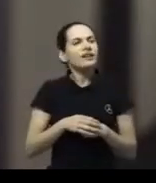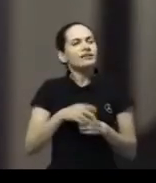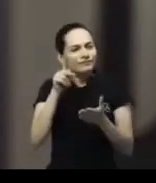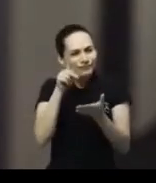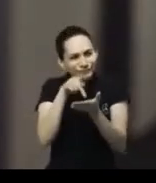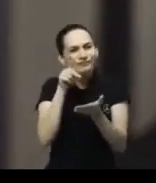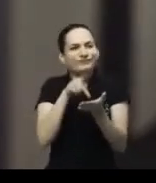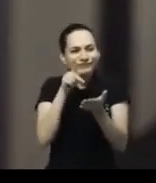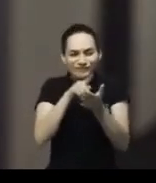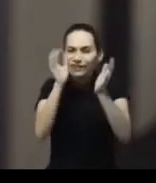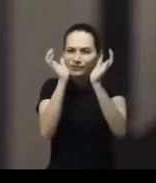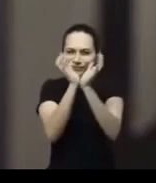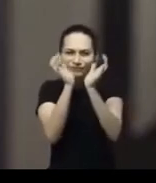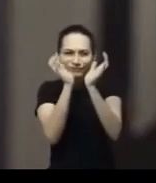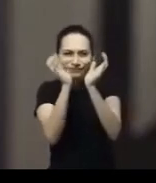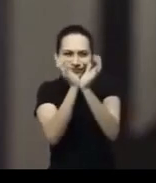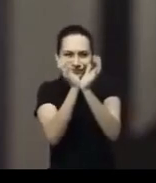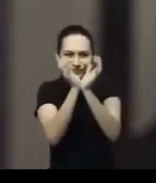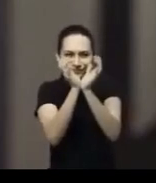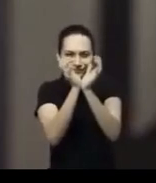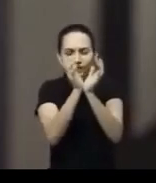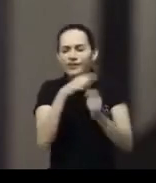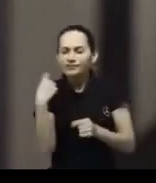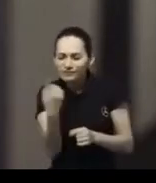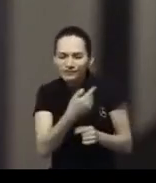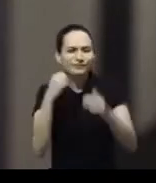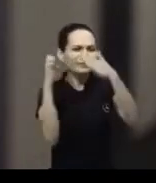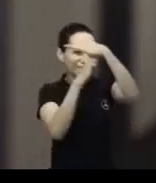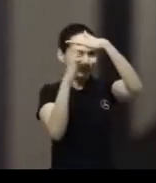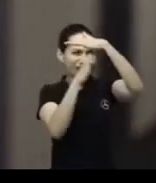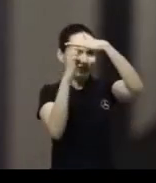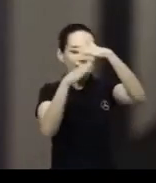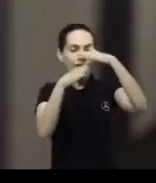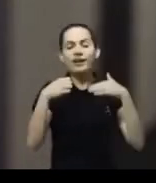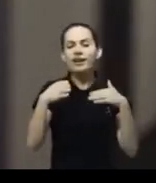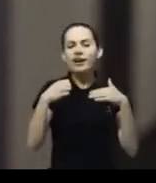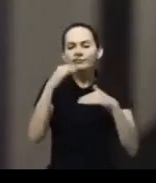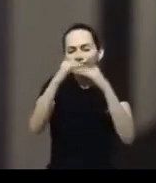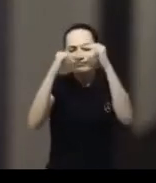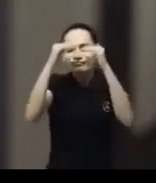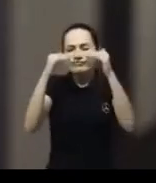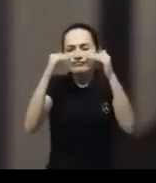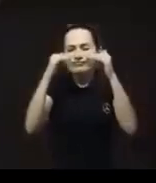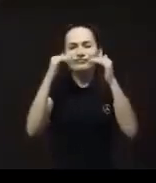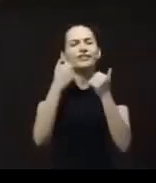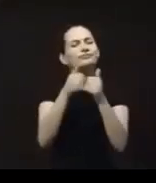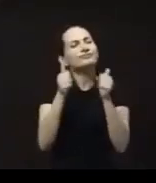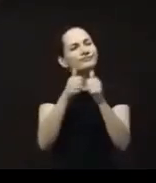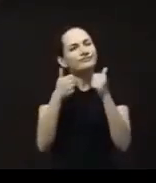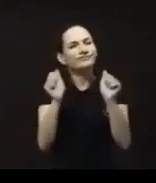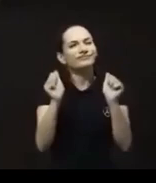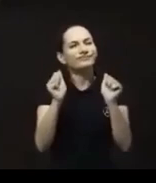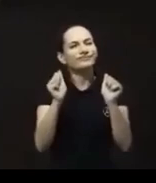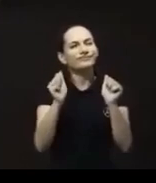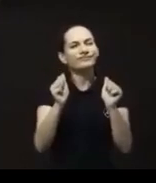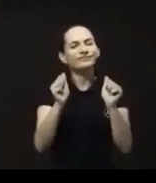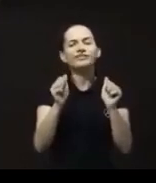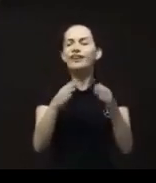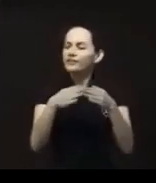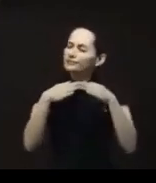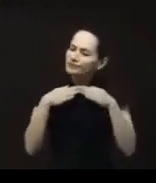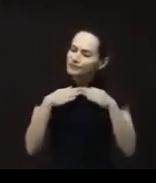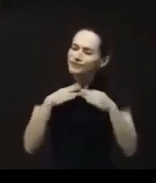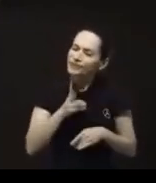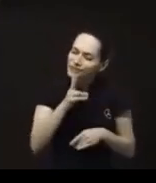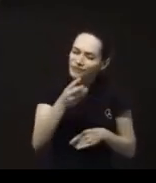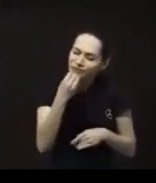course, you are our company's competence center for the development of bus chassis. So please keep